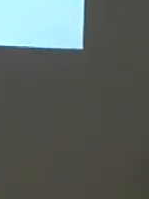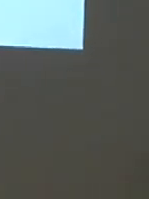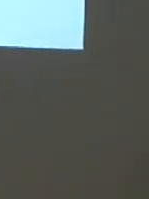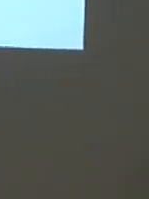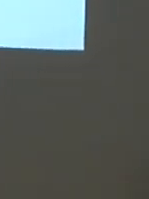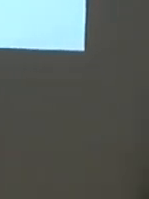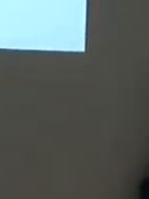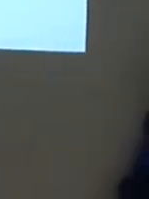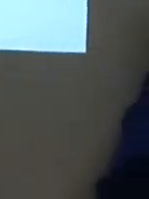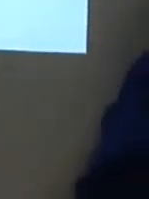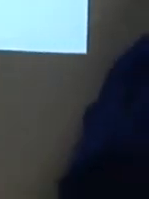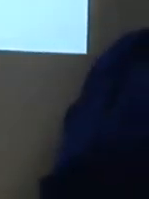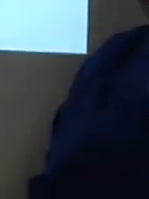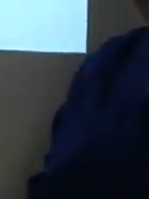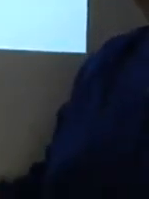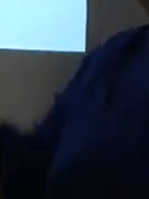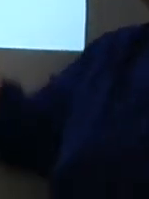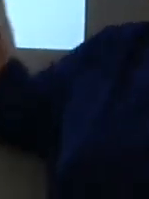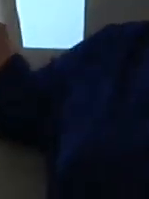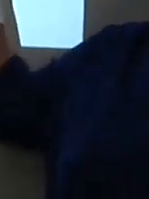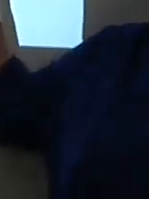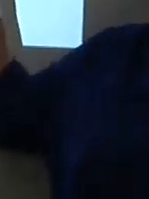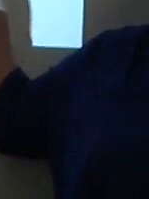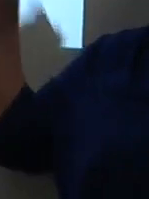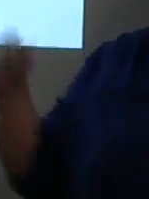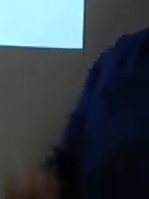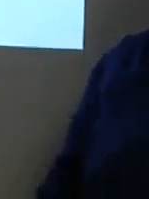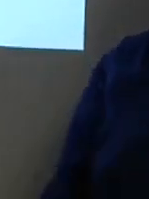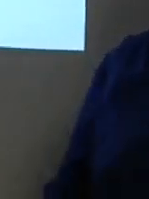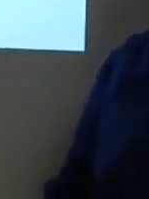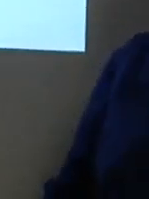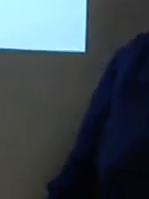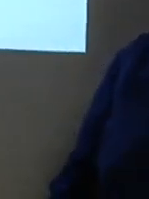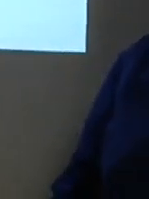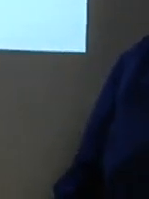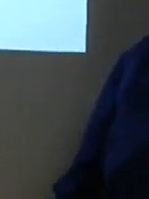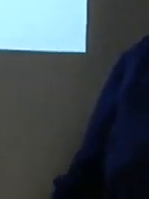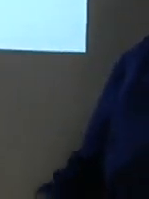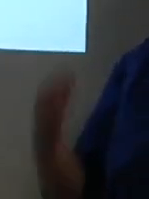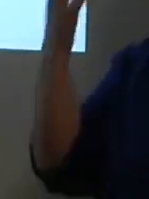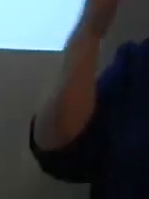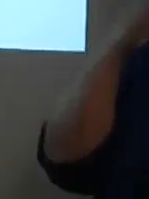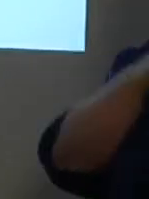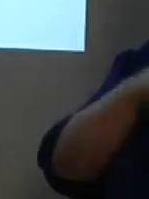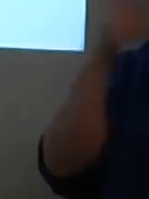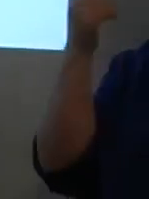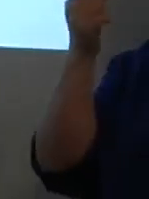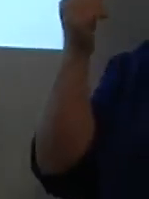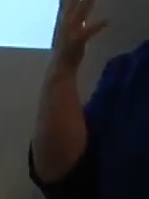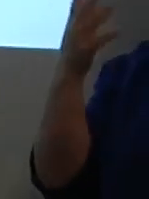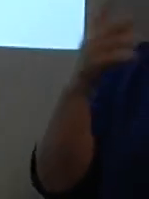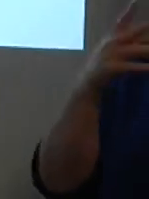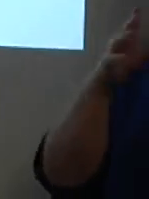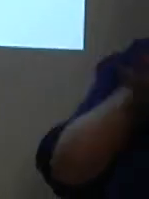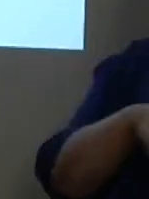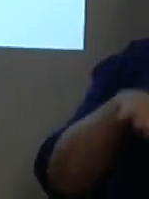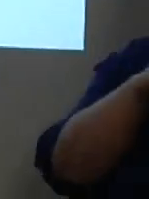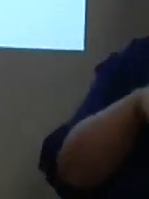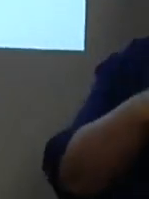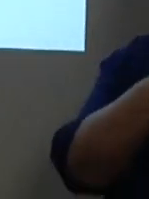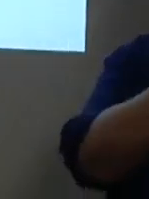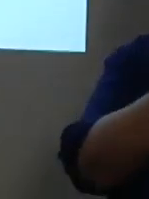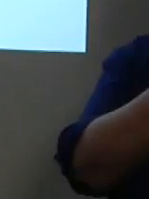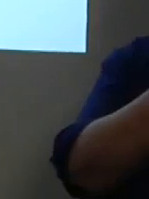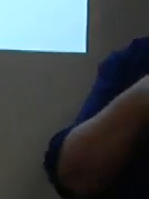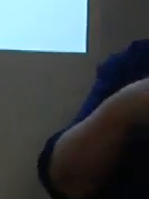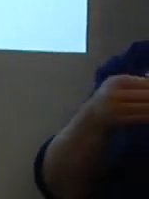So the arguments against this are many, but one of which is that basically all stories add up to become data, right?